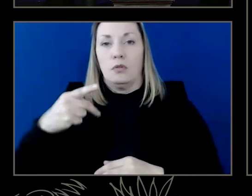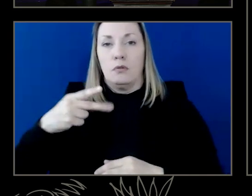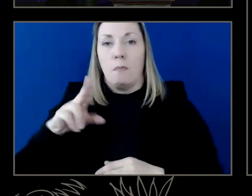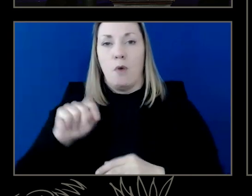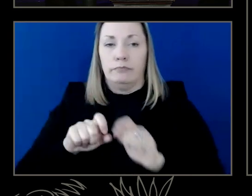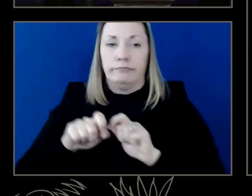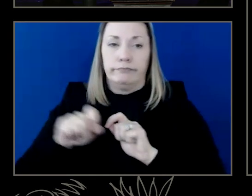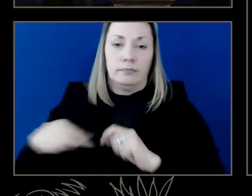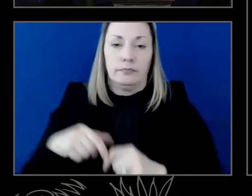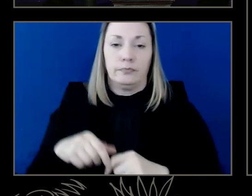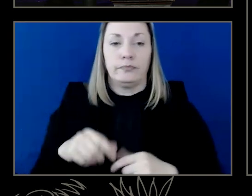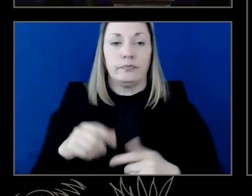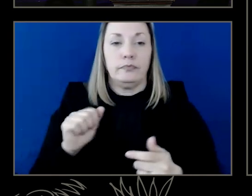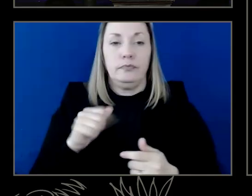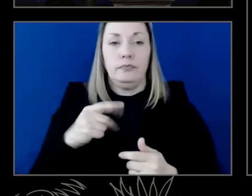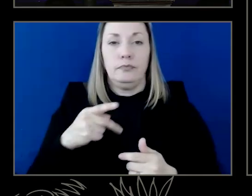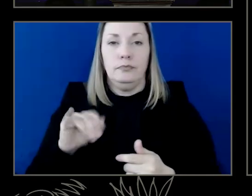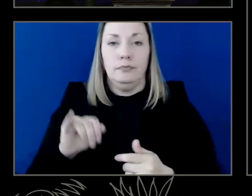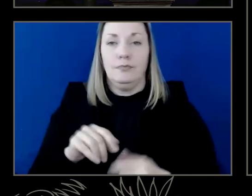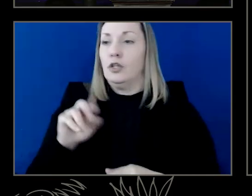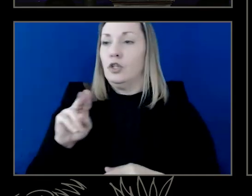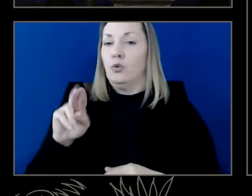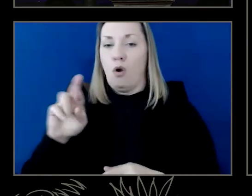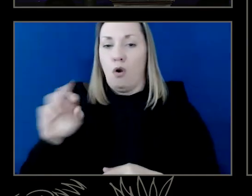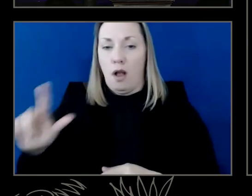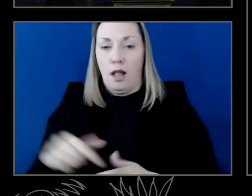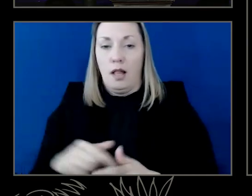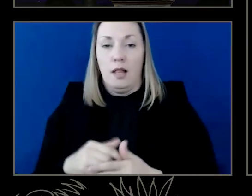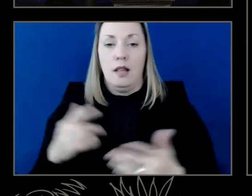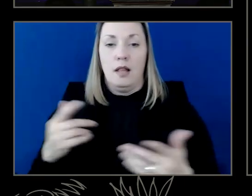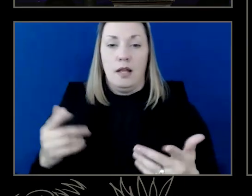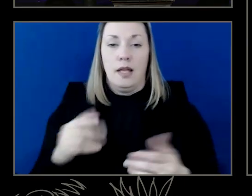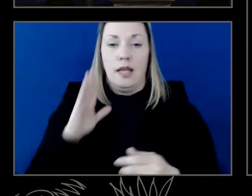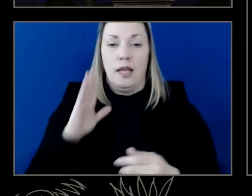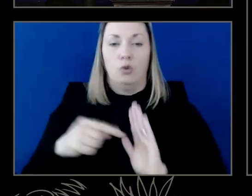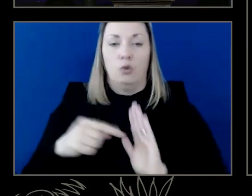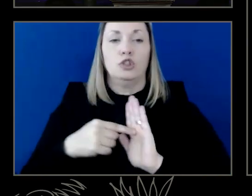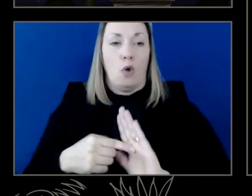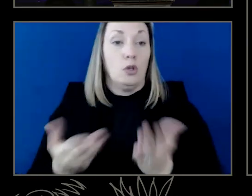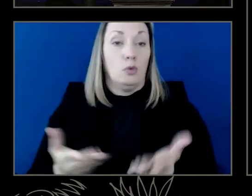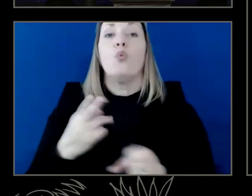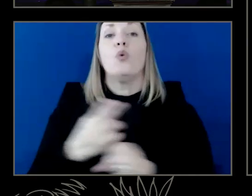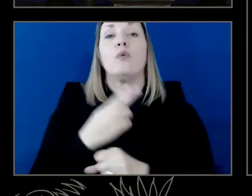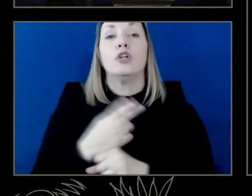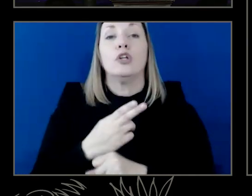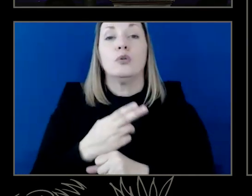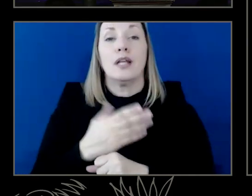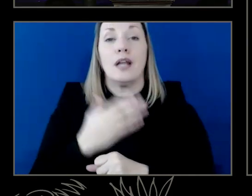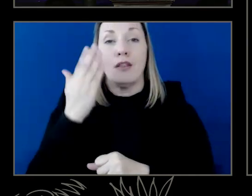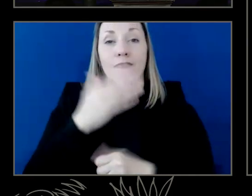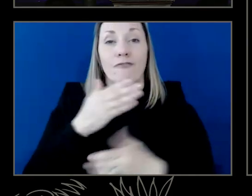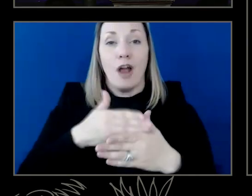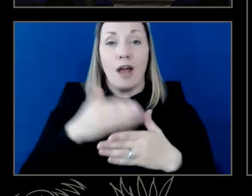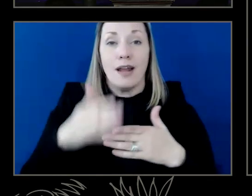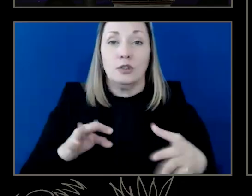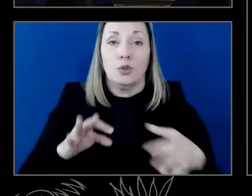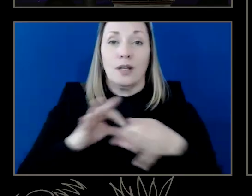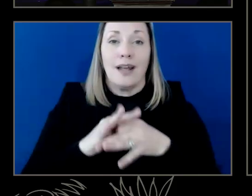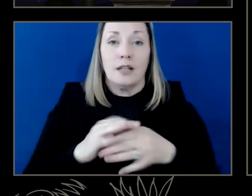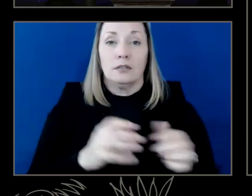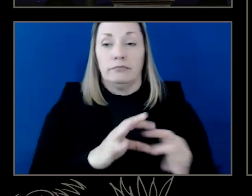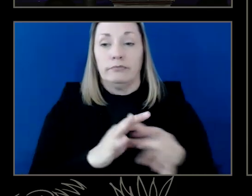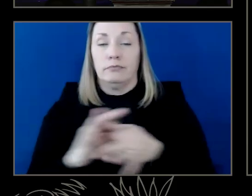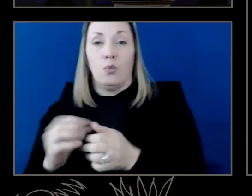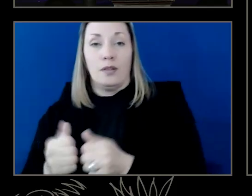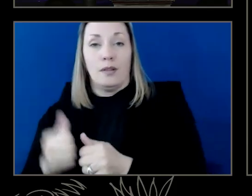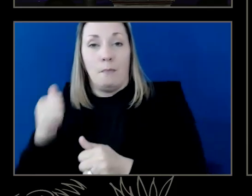API URL, it will show you. So we will use that on the front end to connect with the backend.